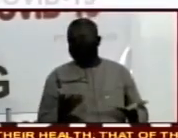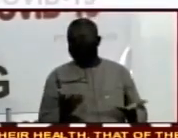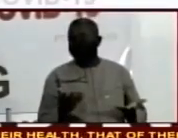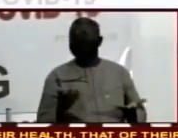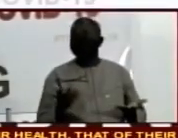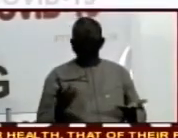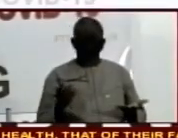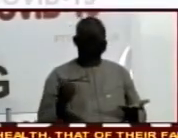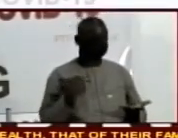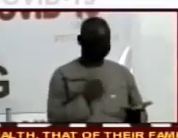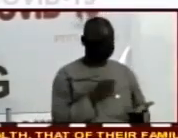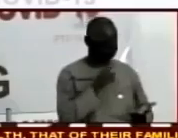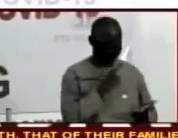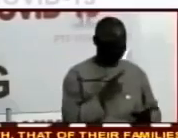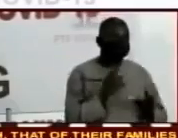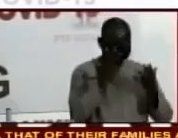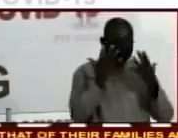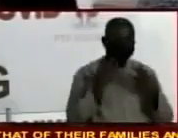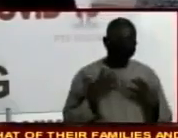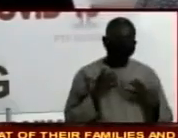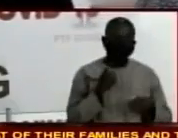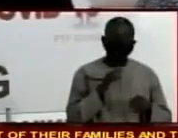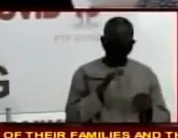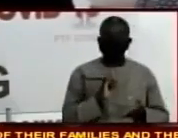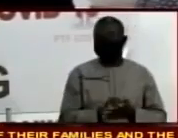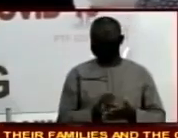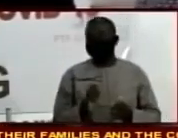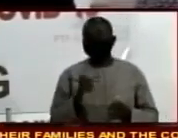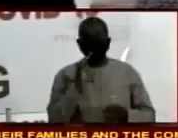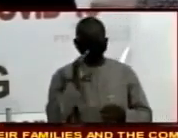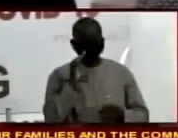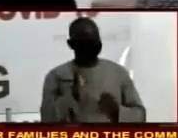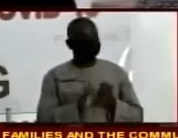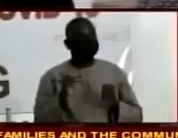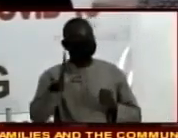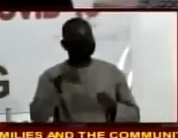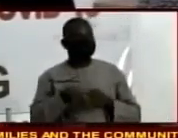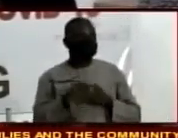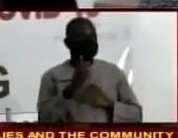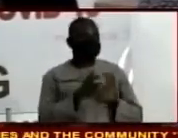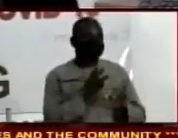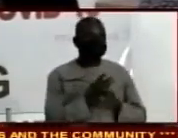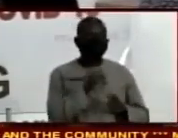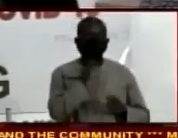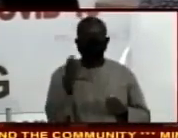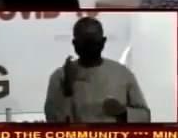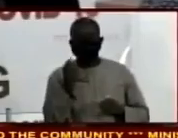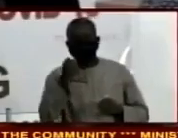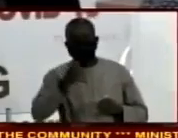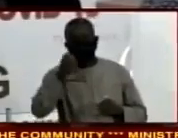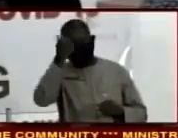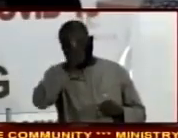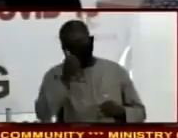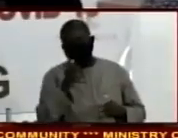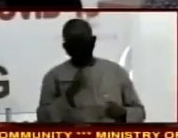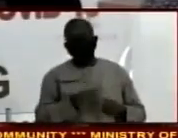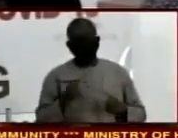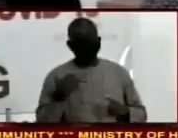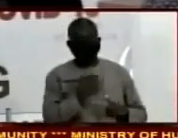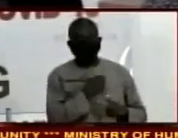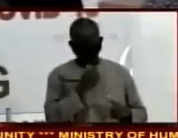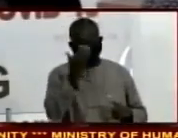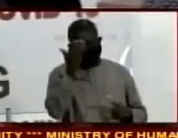do sympathize with Nigerians everywhere in the world, not just South Africa. We know,